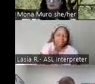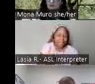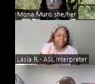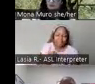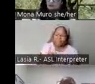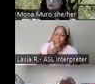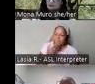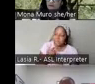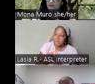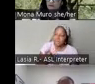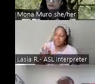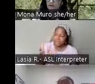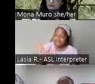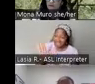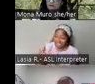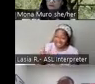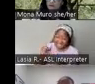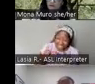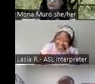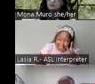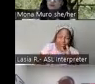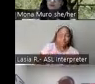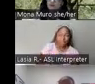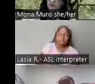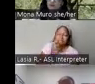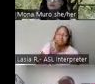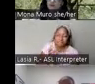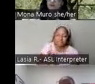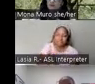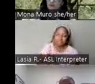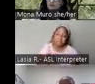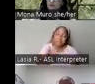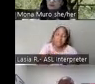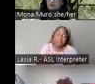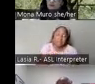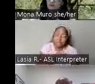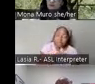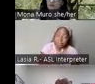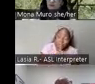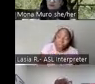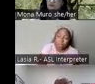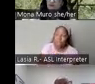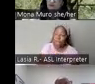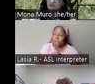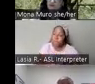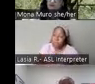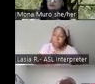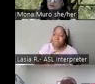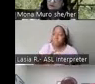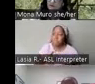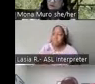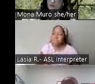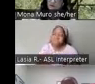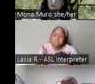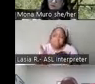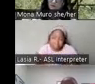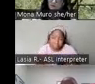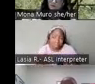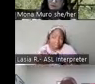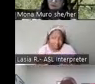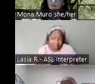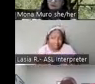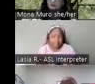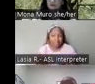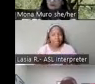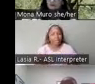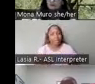referrals to our partnerships and other lawyers. So I think this is that what we do. We don't offer those services, but it's still for our